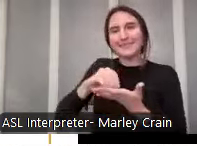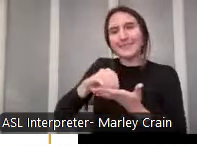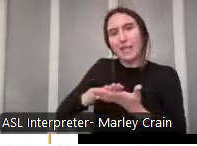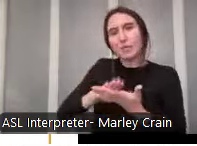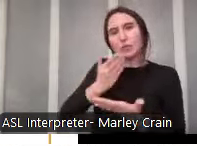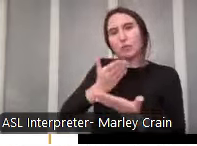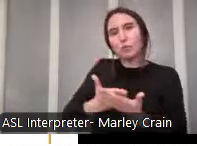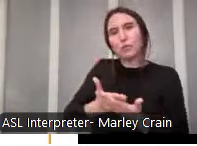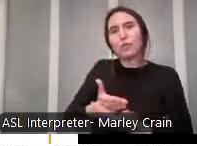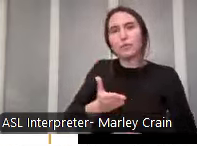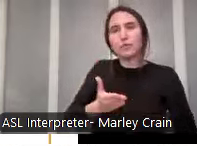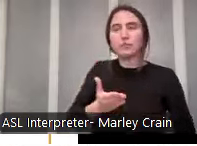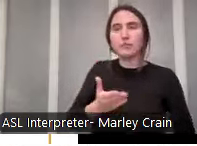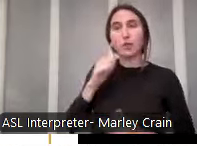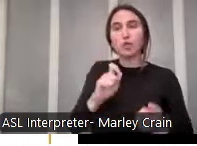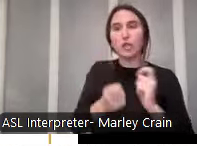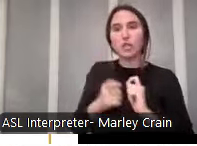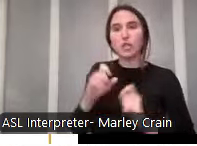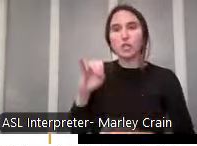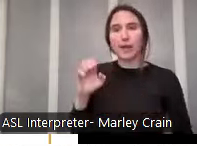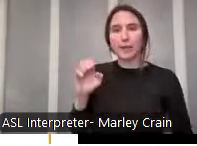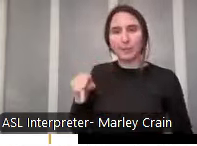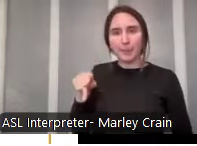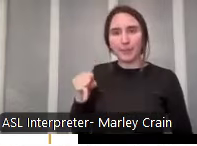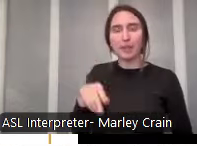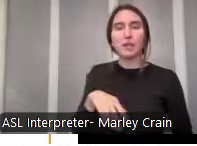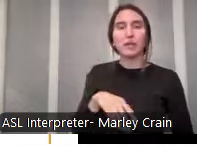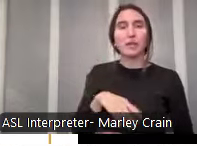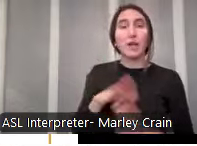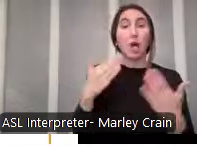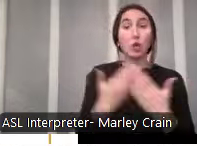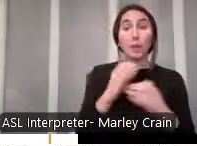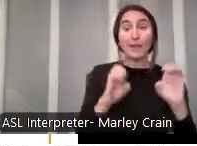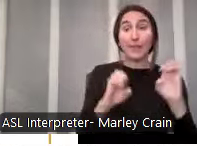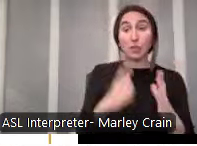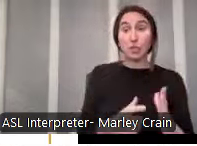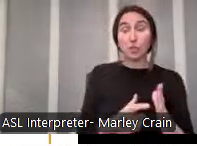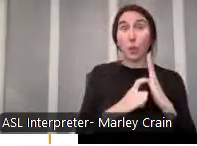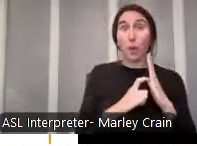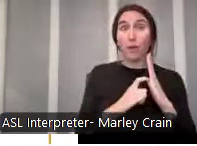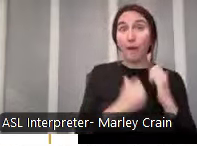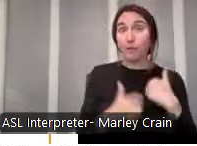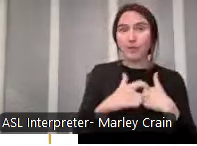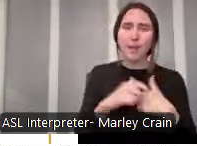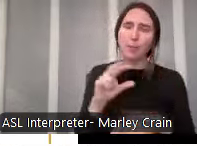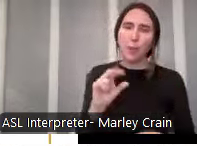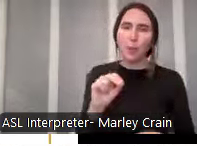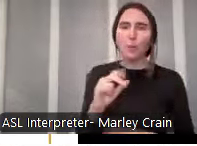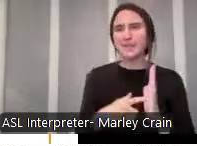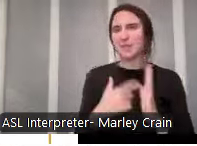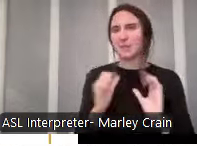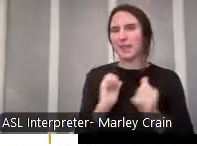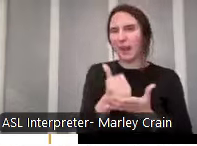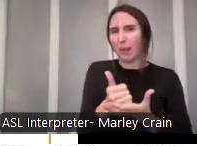don't always have to have a new evaluation, although that's very helpful. It depends on what the change is. You might need one.